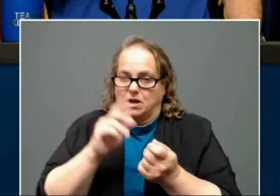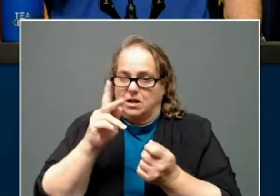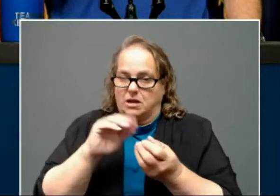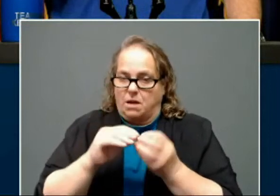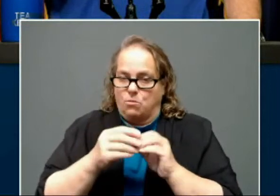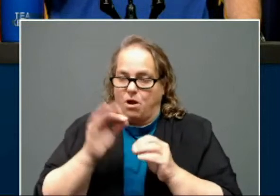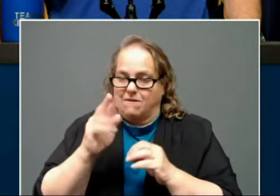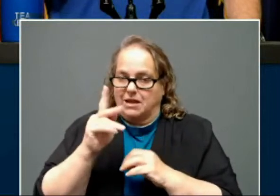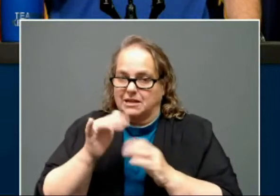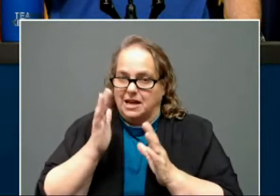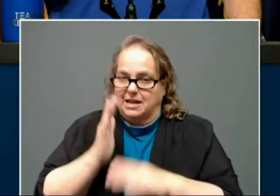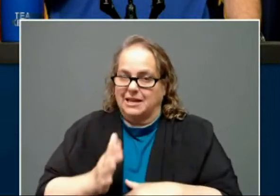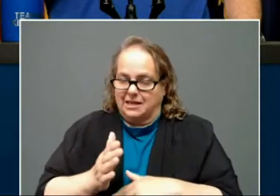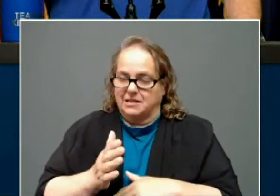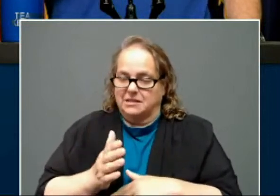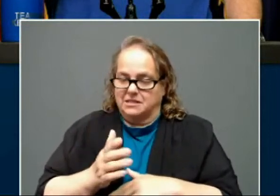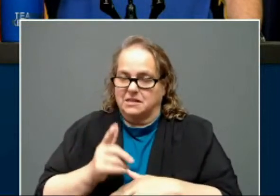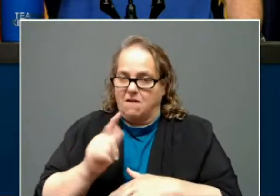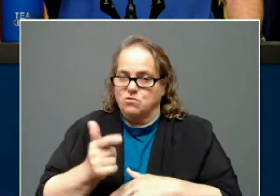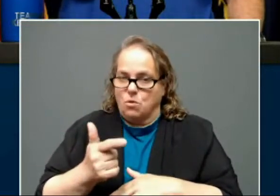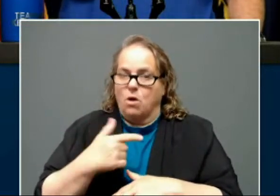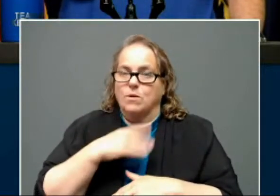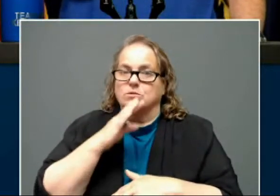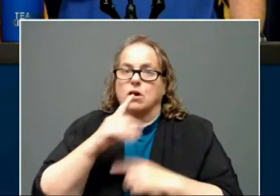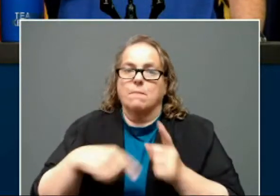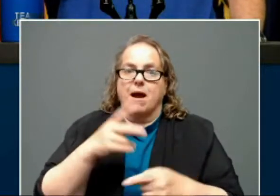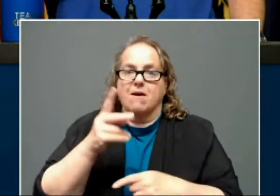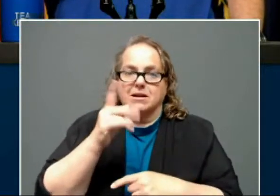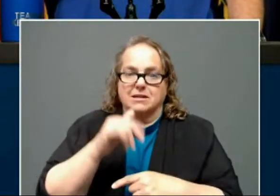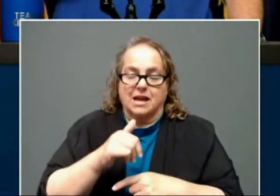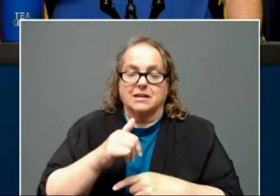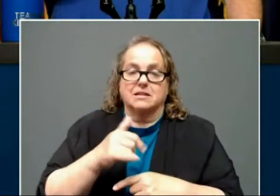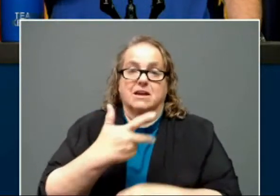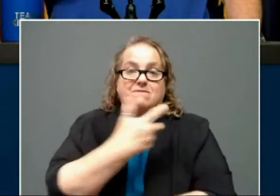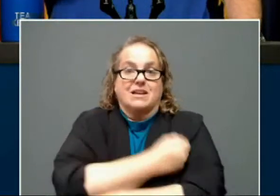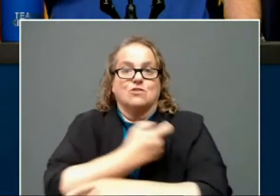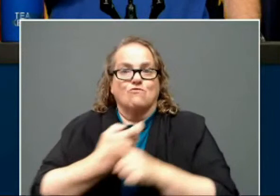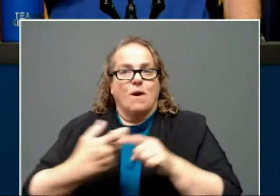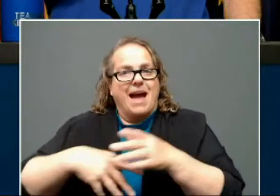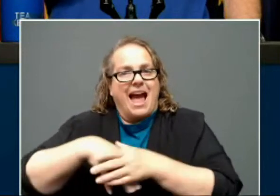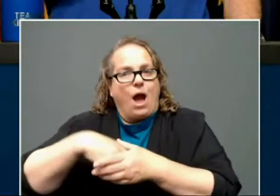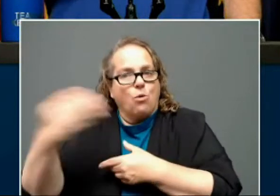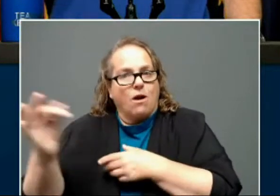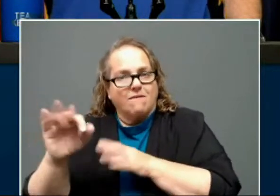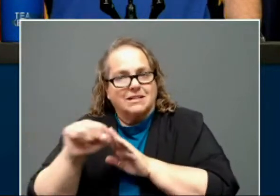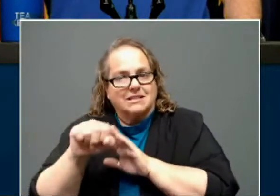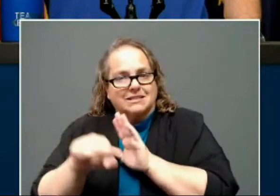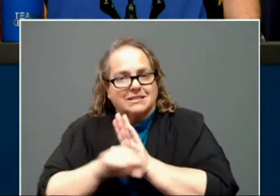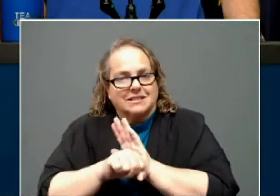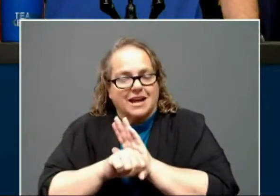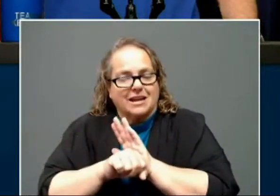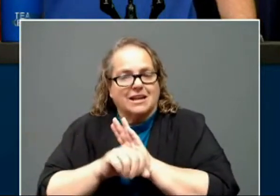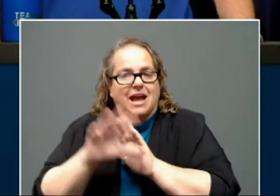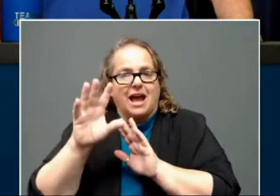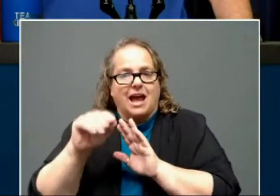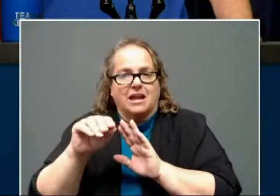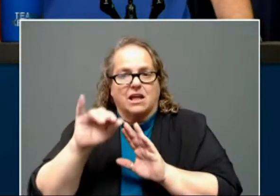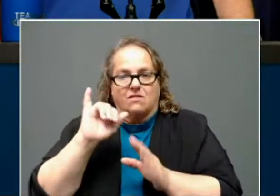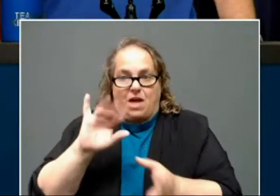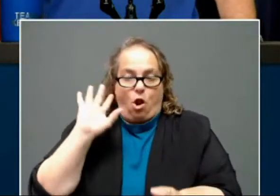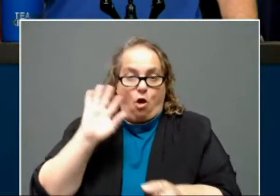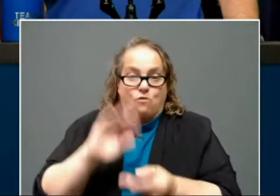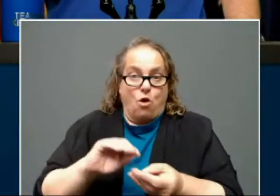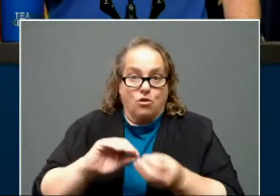second by talking about the number of Kentuckians vaccinated out of state, but also the amount of that overall number, which are people from out of